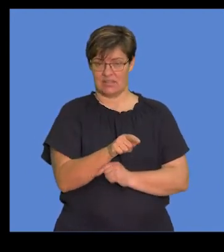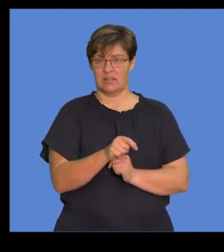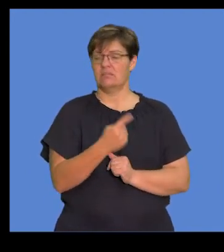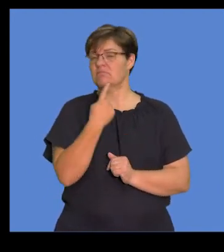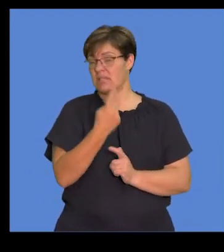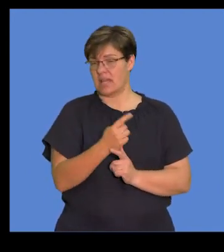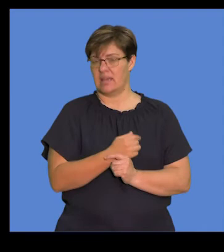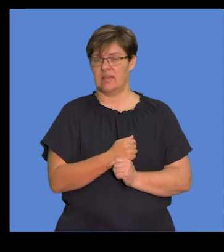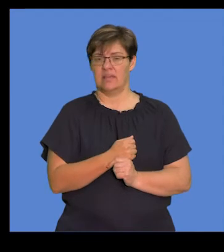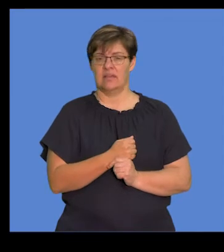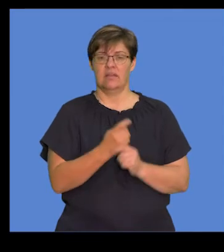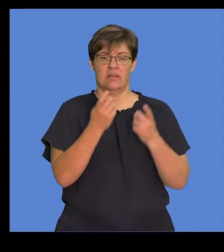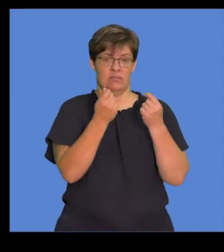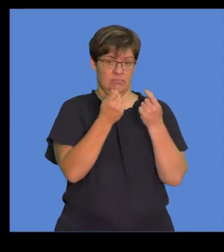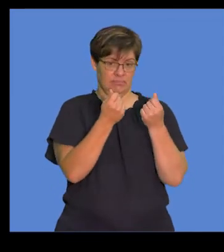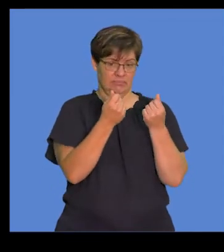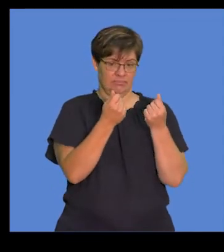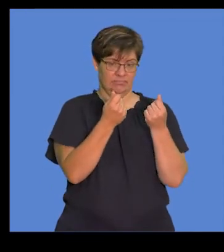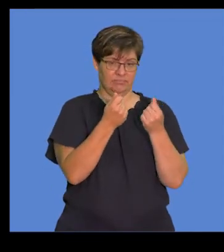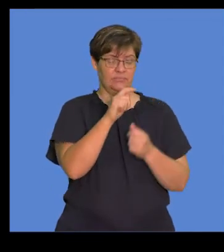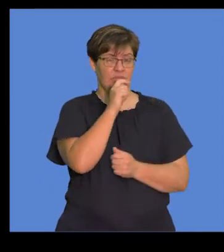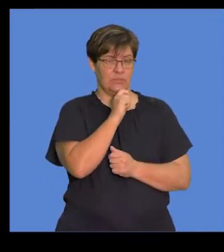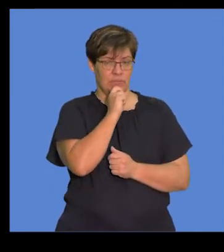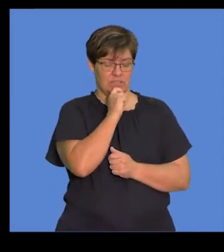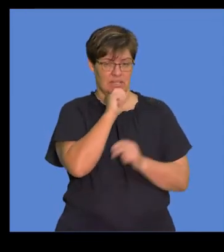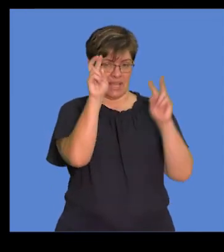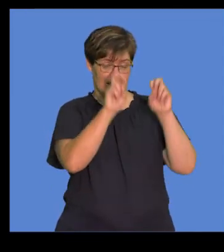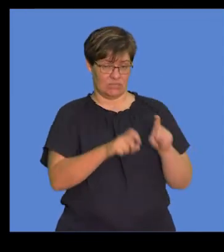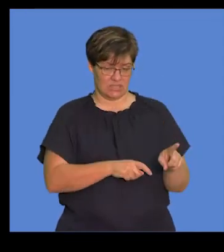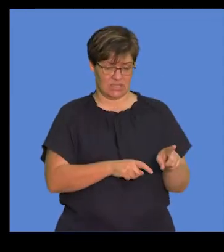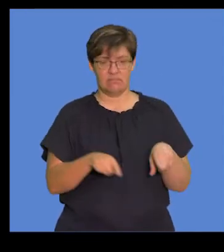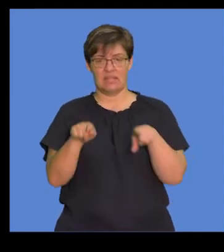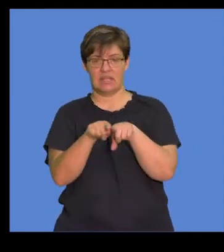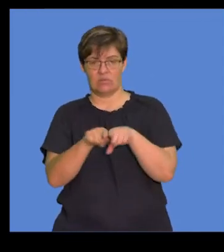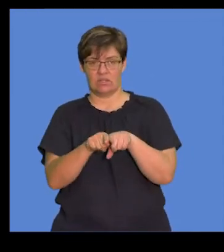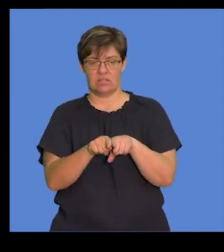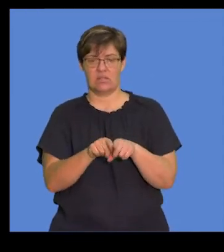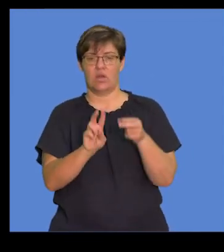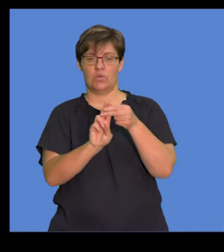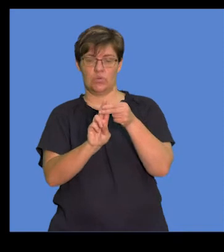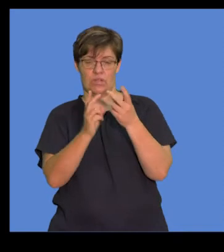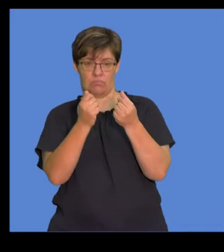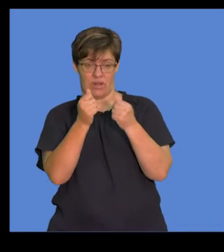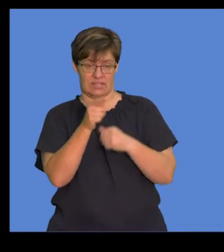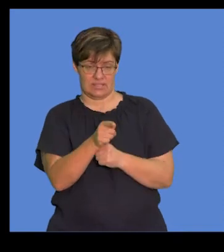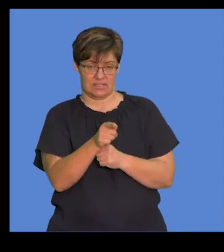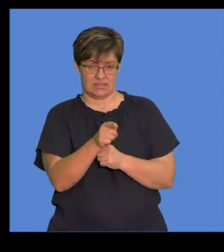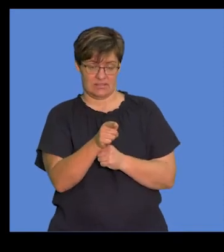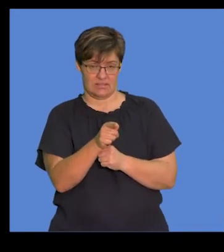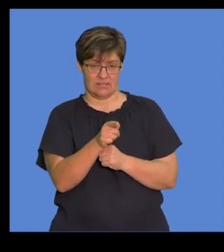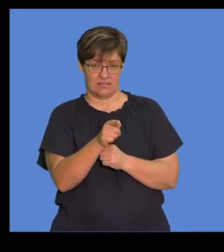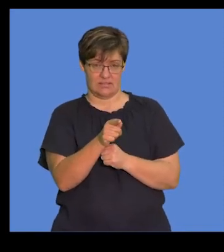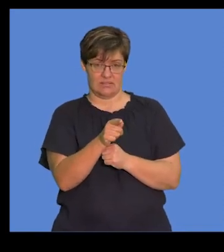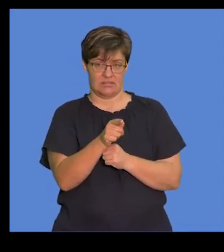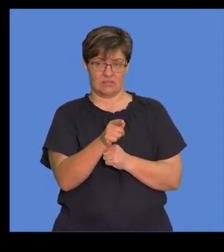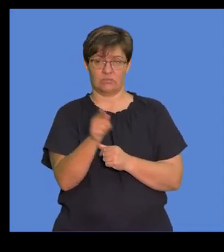that the cost of using electricity is equal to the unit price okay,